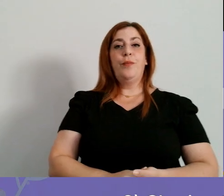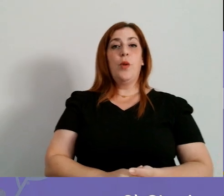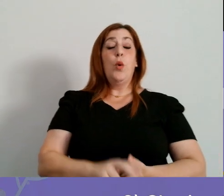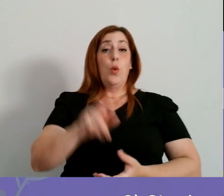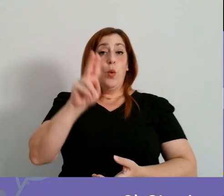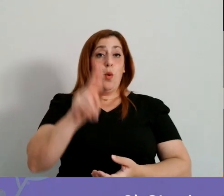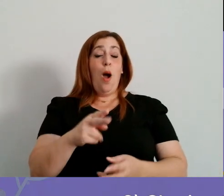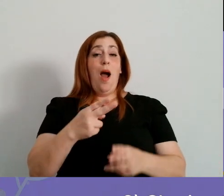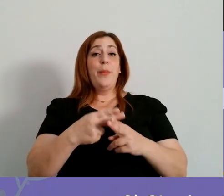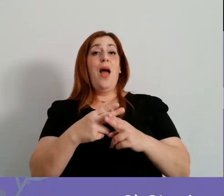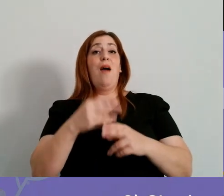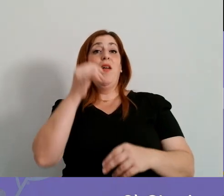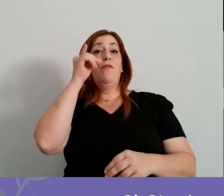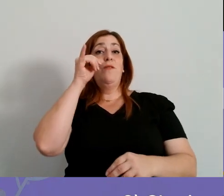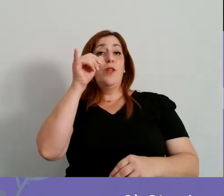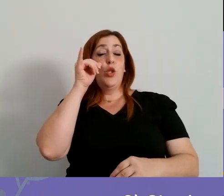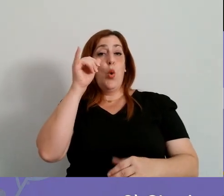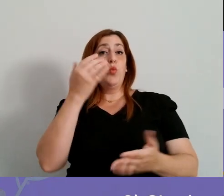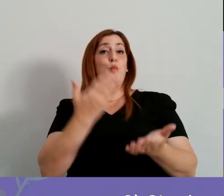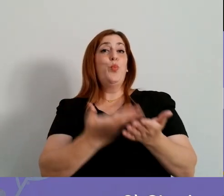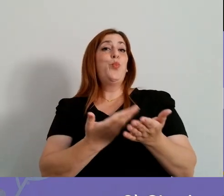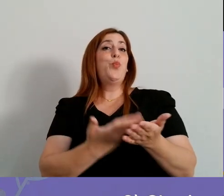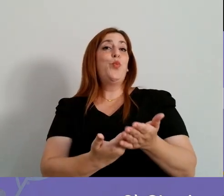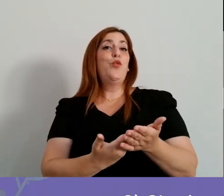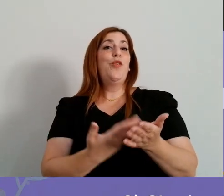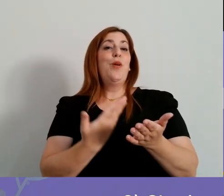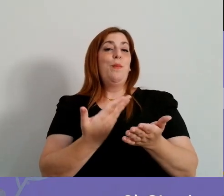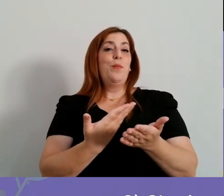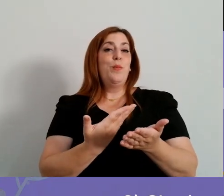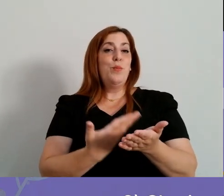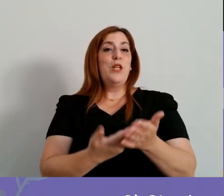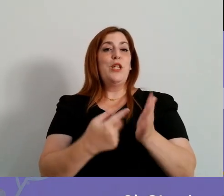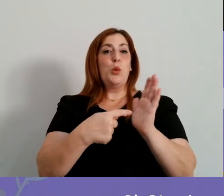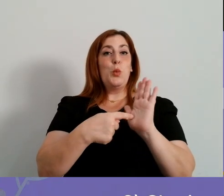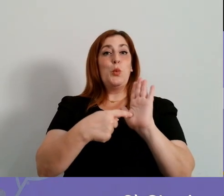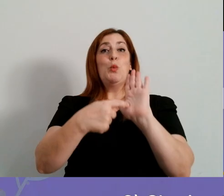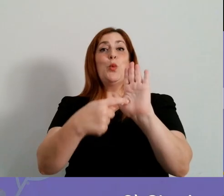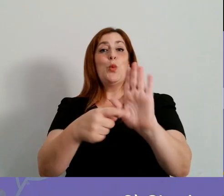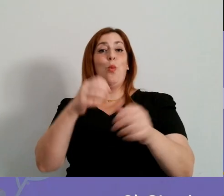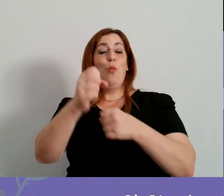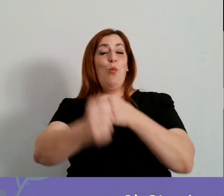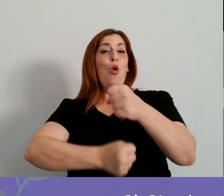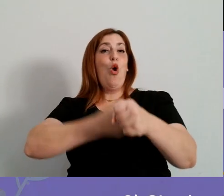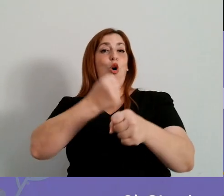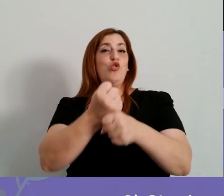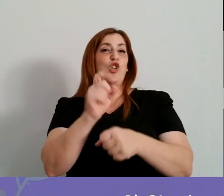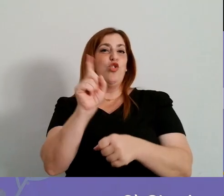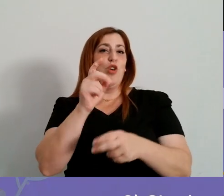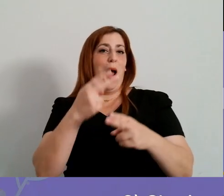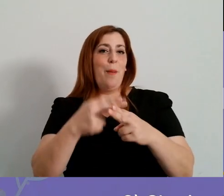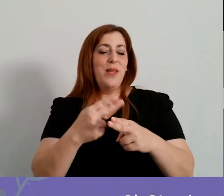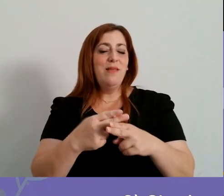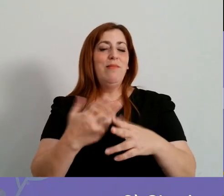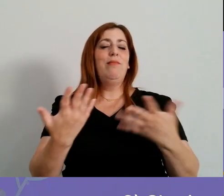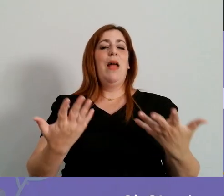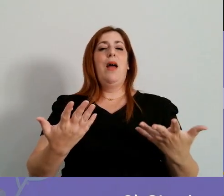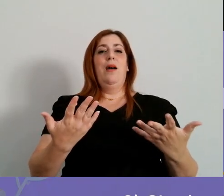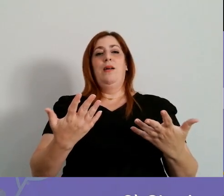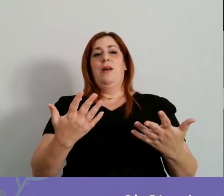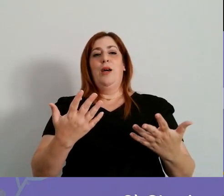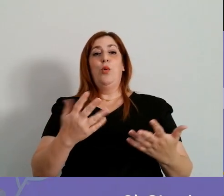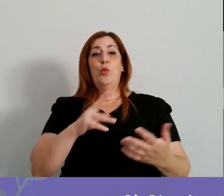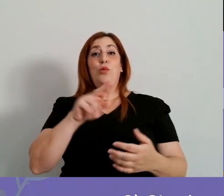And we also had lots of videos and testimonials on project updates presented by autistic